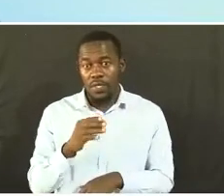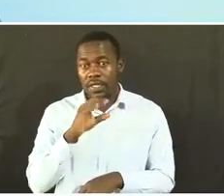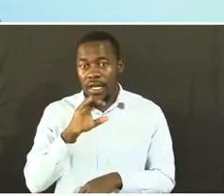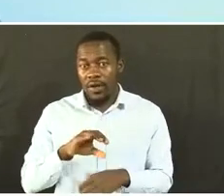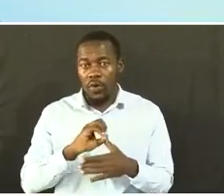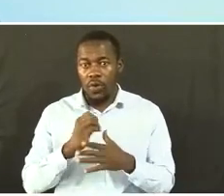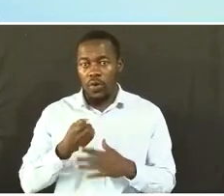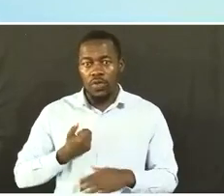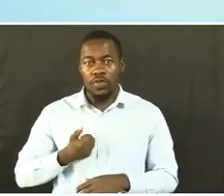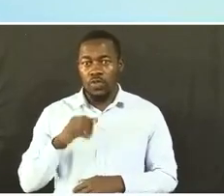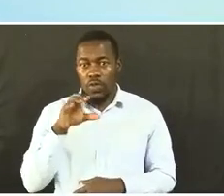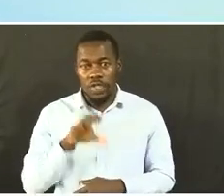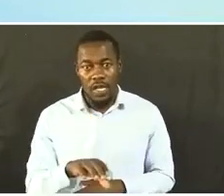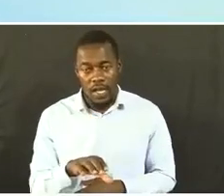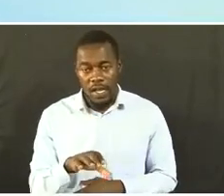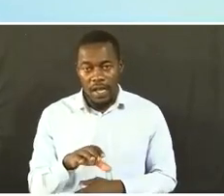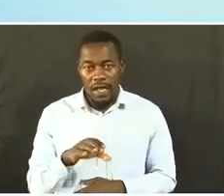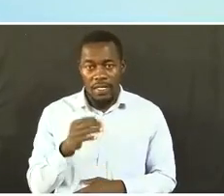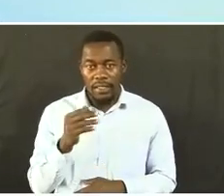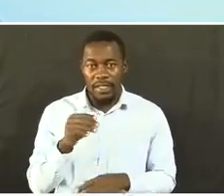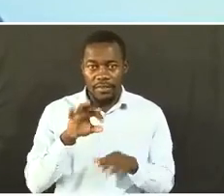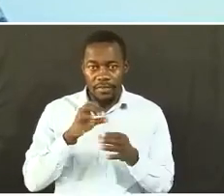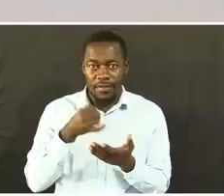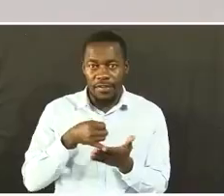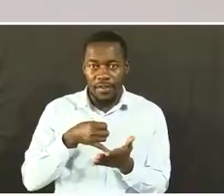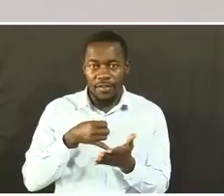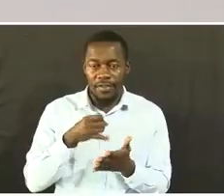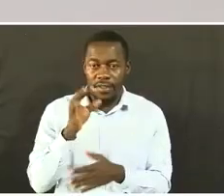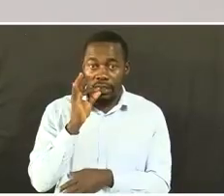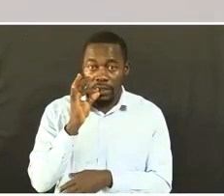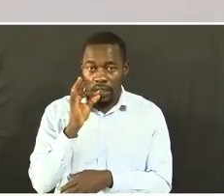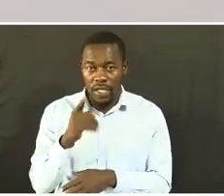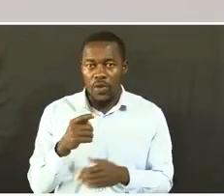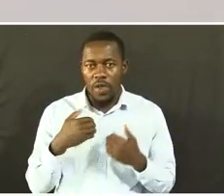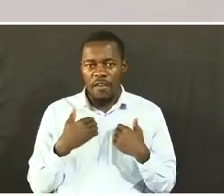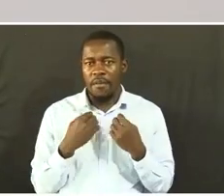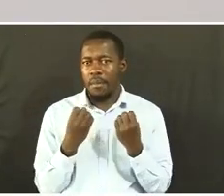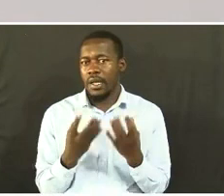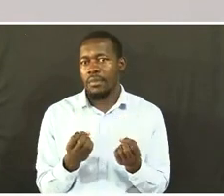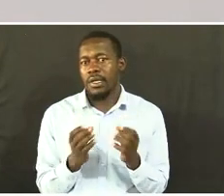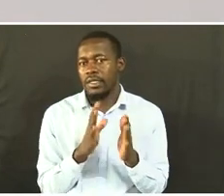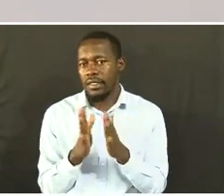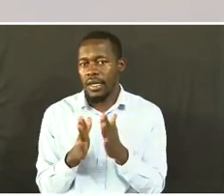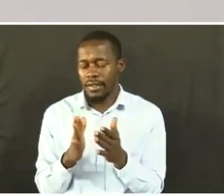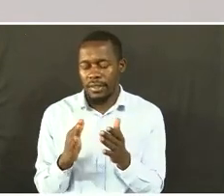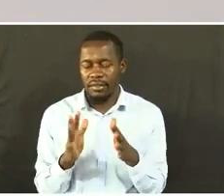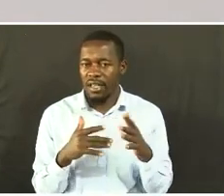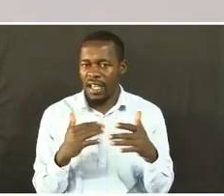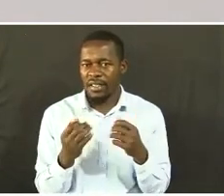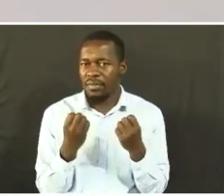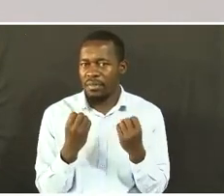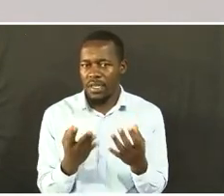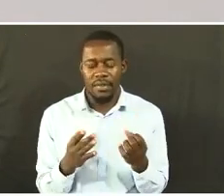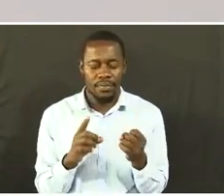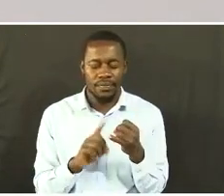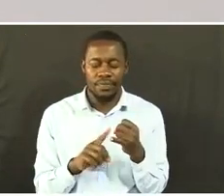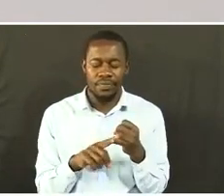drugs, and some of them include unexplained change in personality or attitude, mood swings,